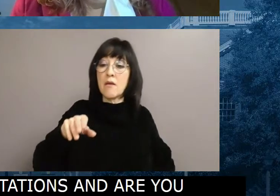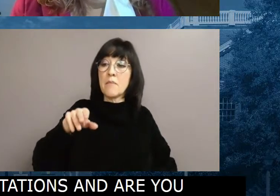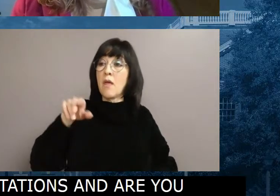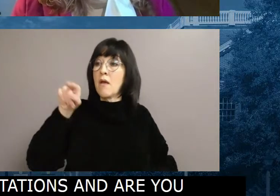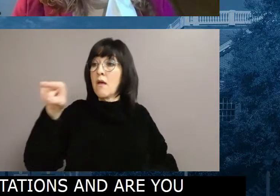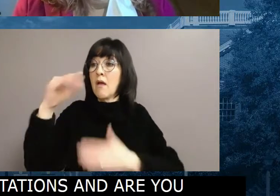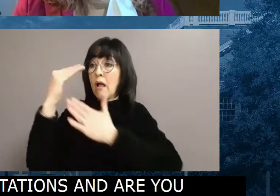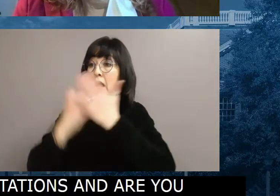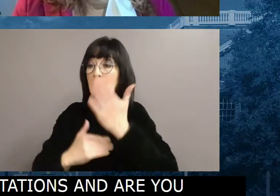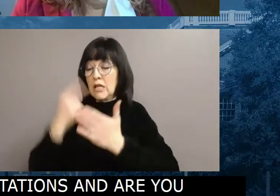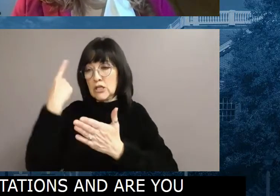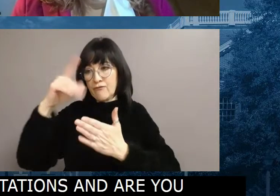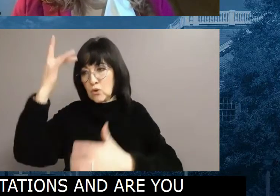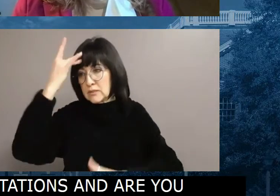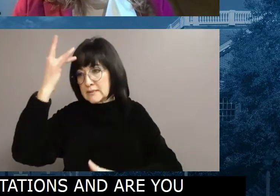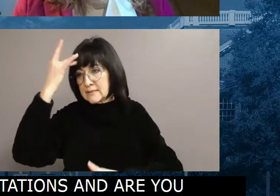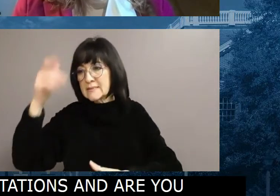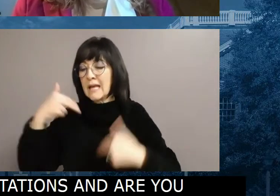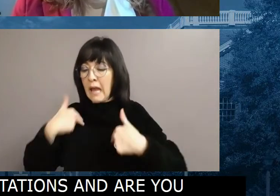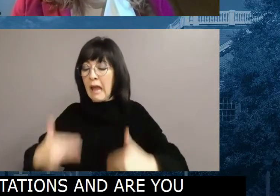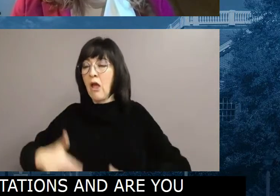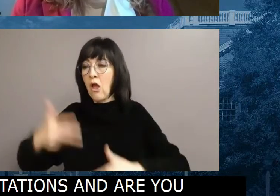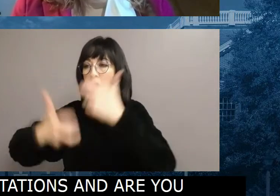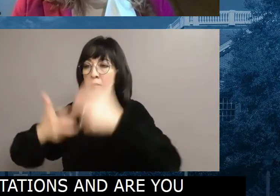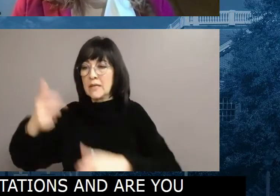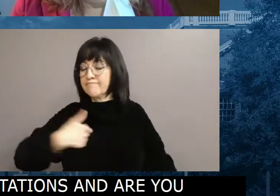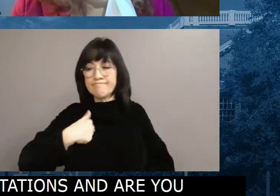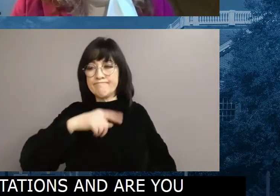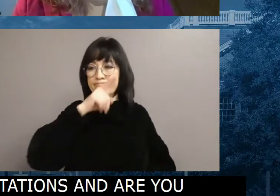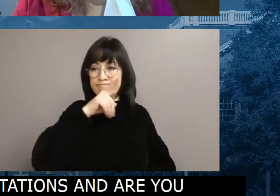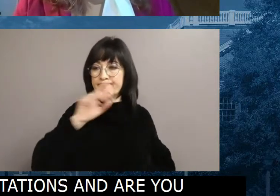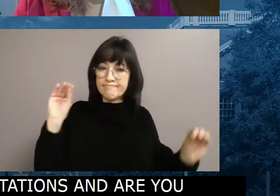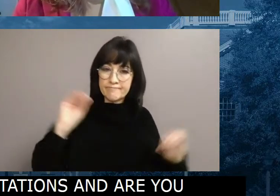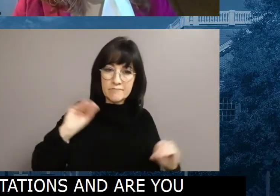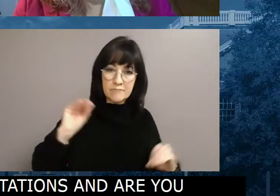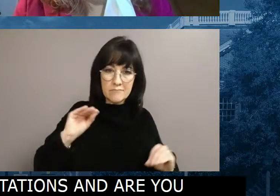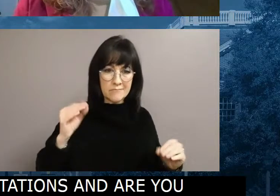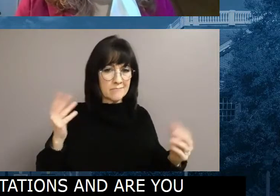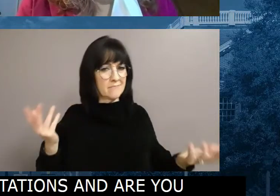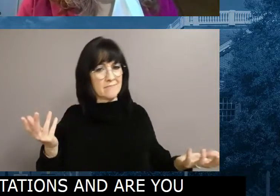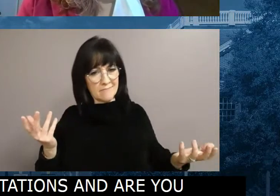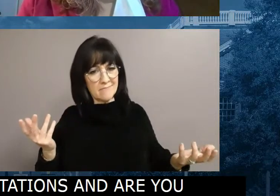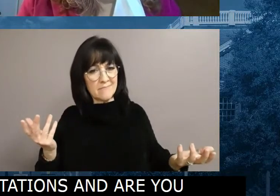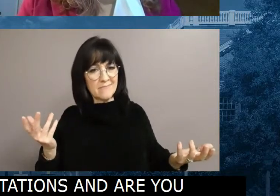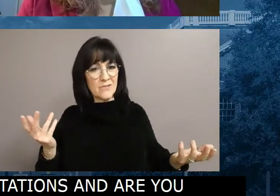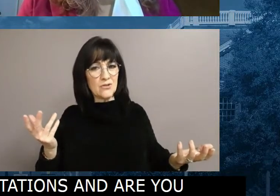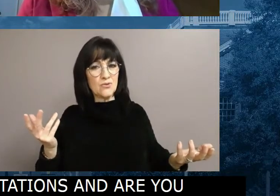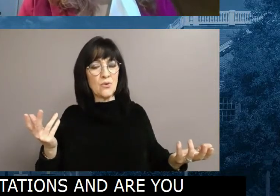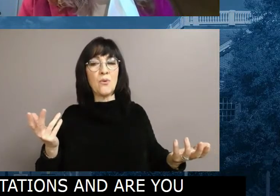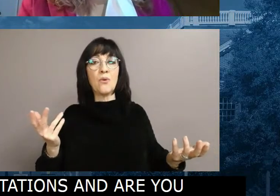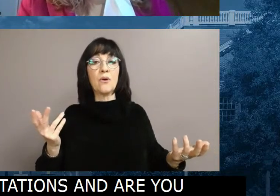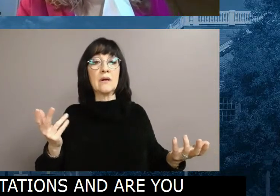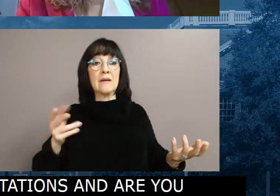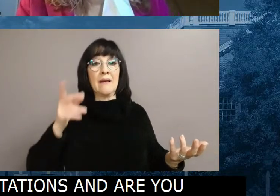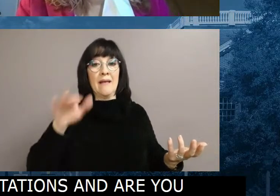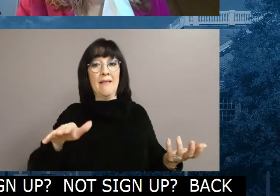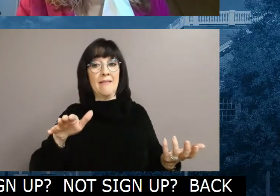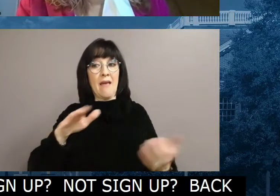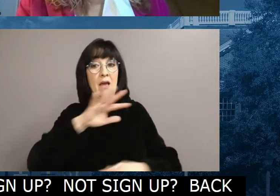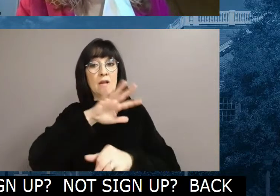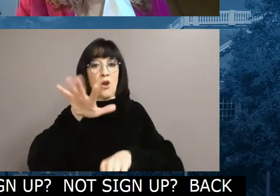a couple thousand appointment clinic in an hour or two, and